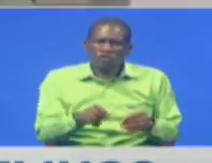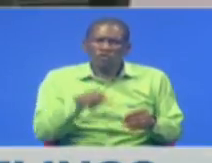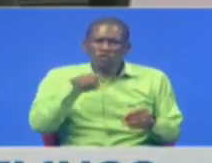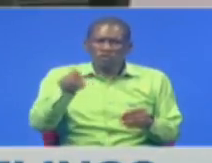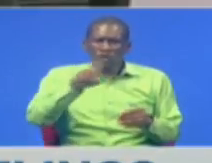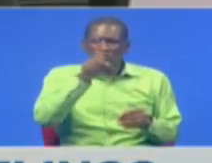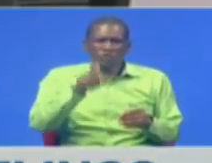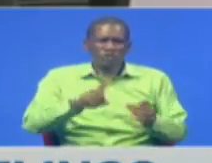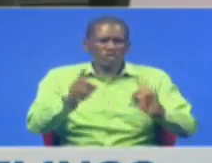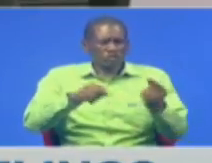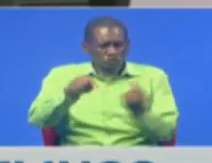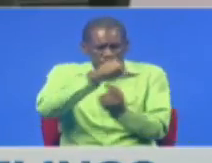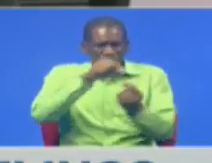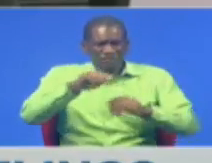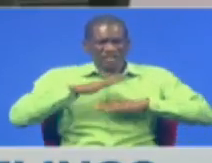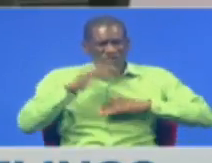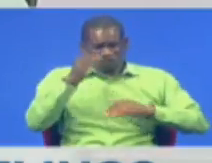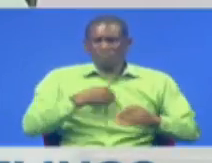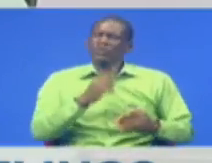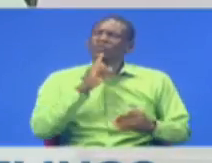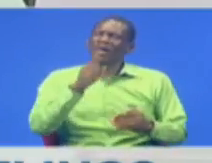not specific enough for me to answer it.